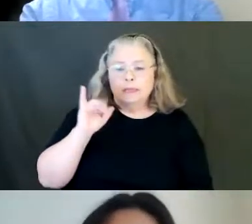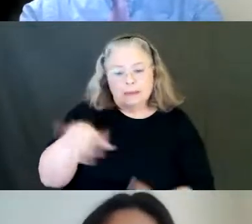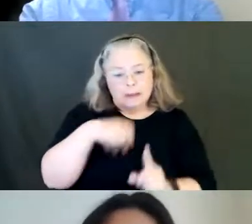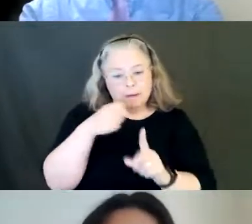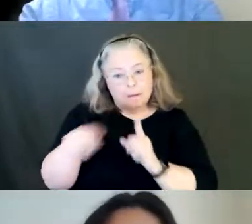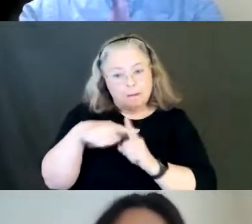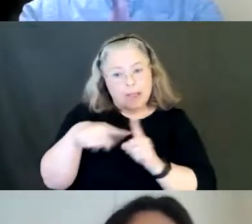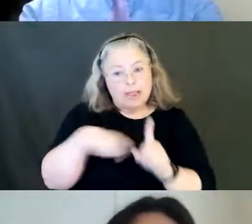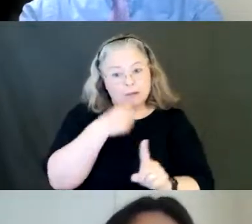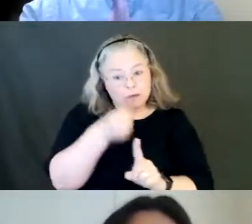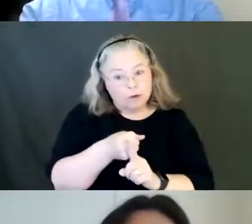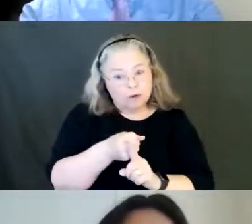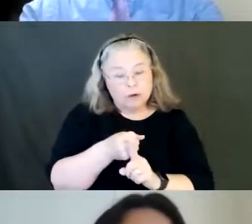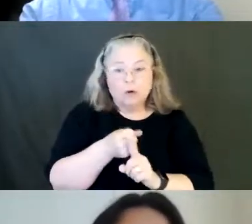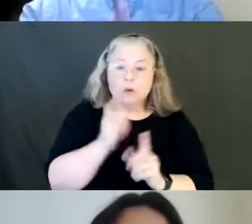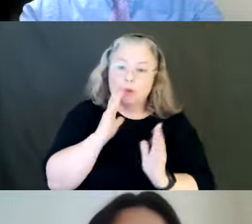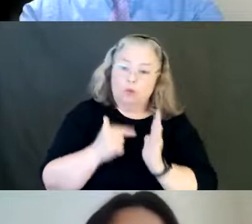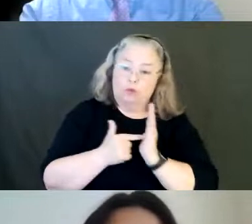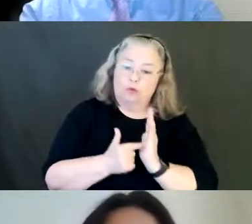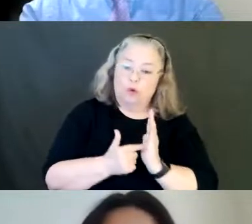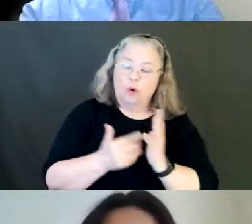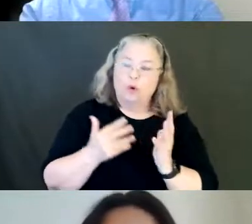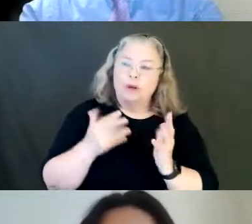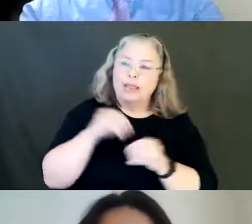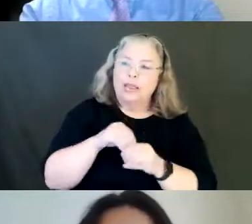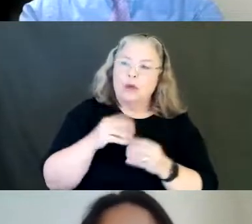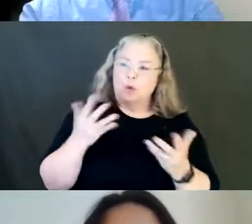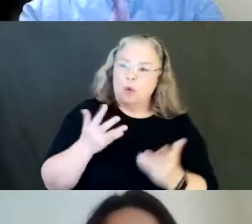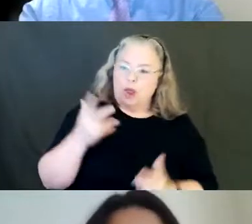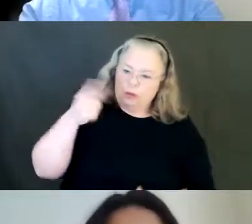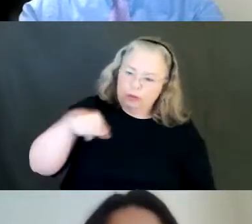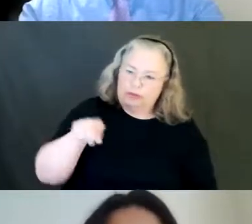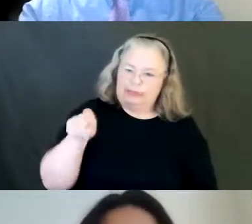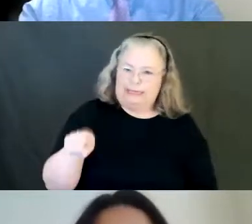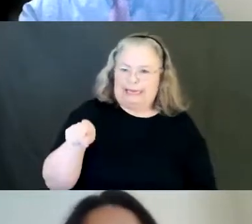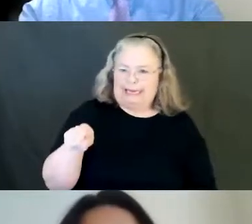positive impact will be in reflection of what is needed. So I hope